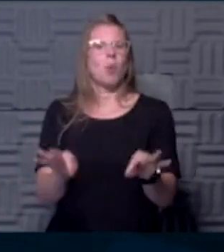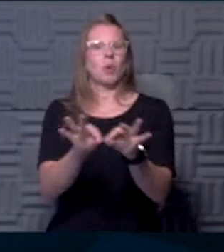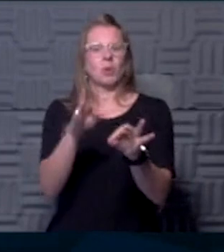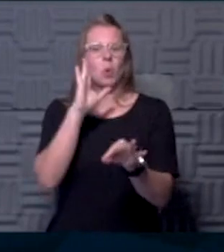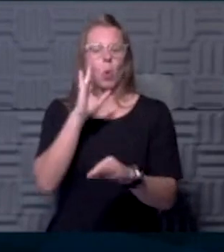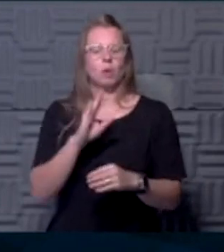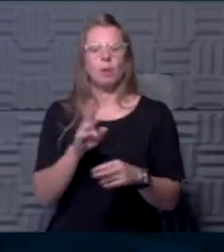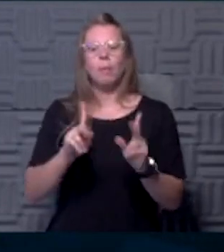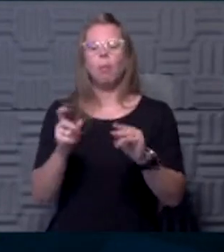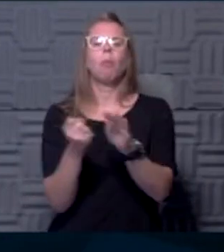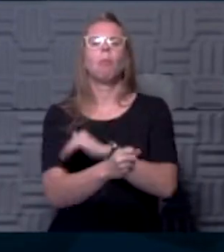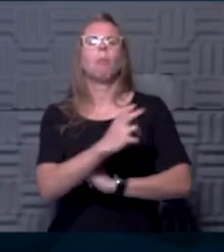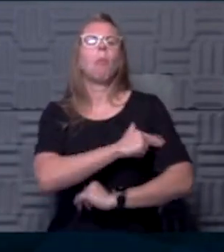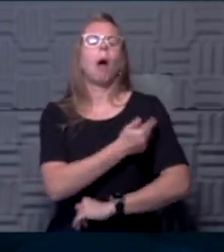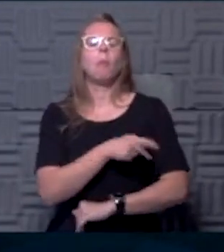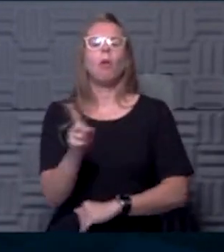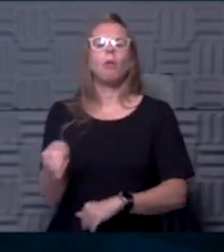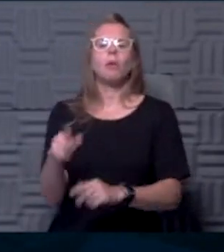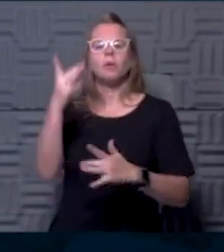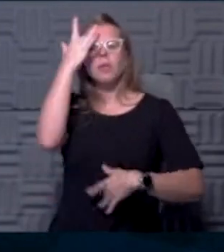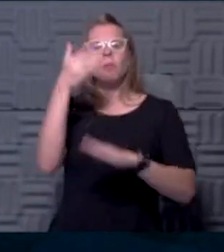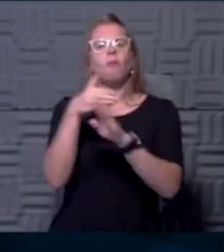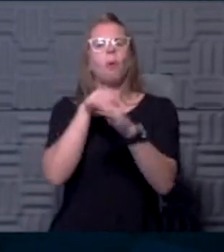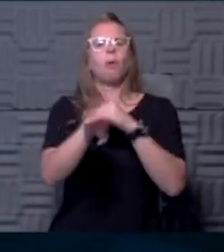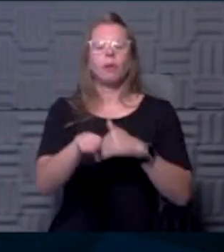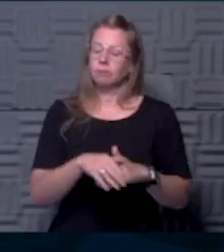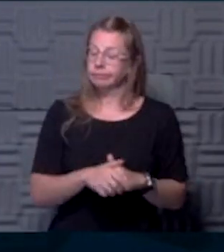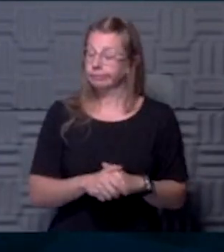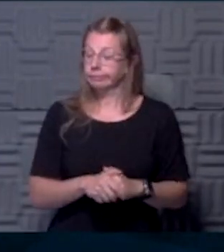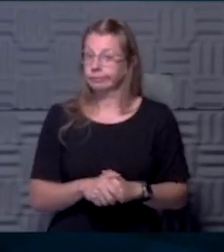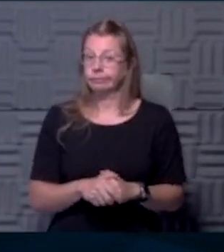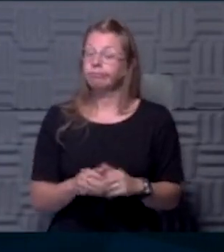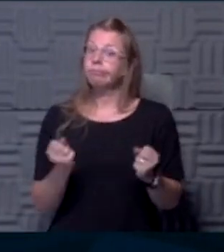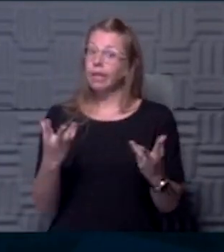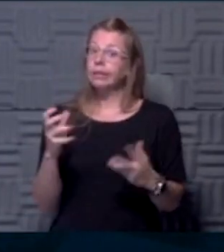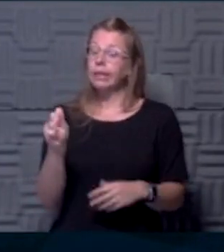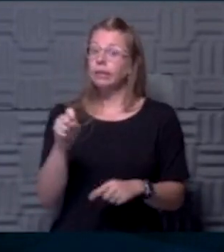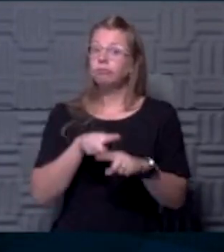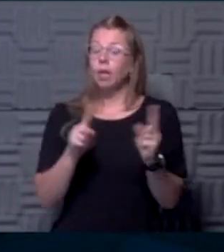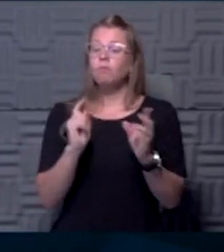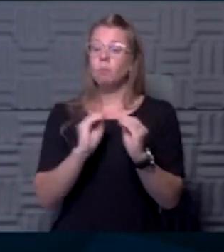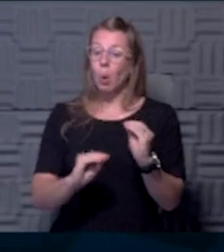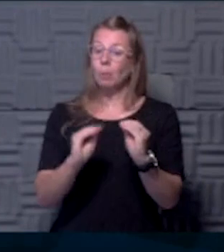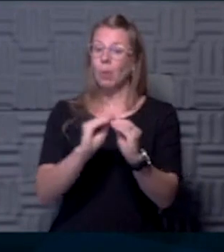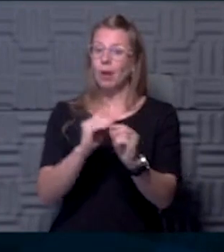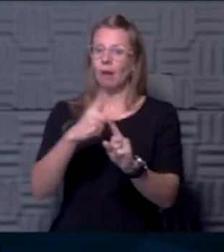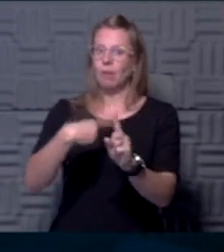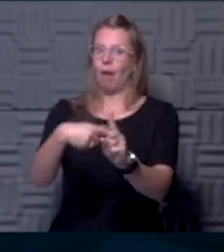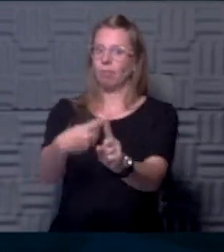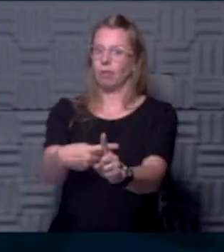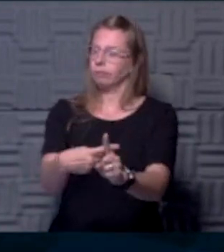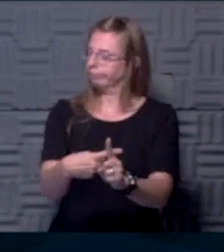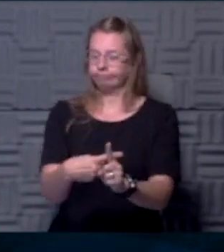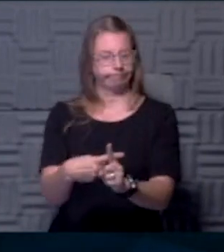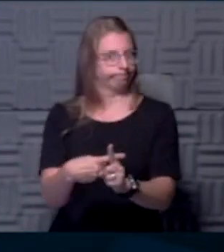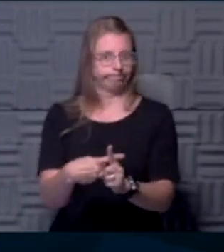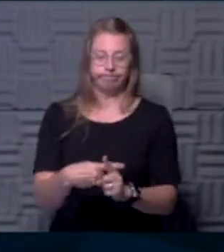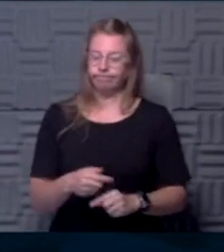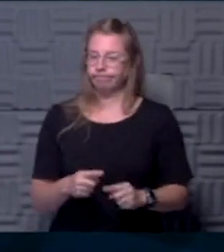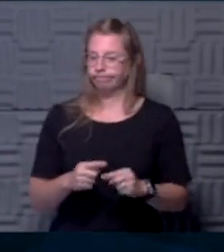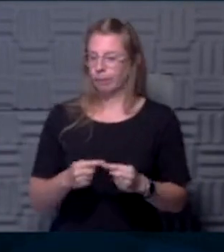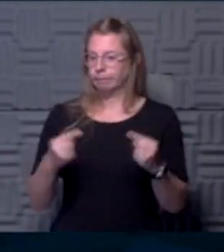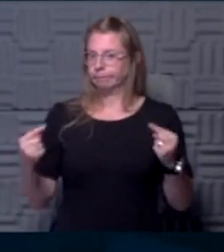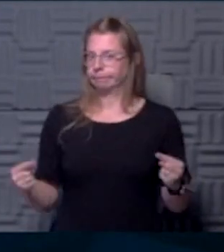well, the people that end up in the hospital are just sick before they get there. Well, many are, but more and more every month are not. Mm-hmm.